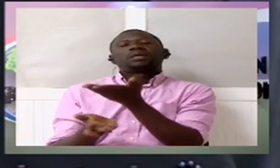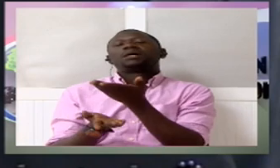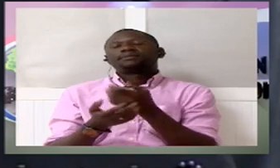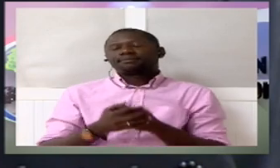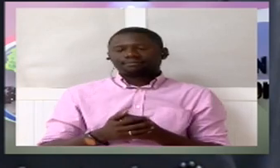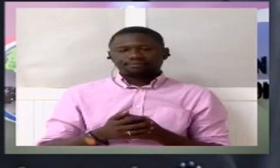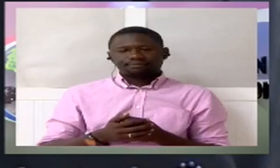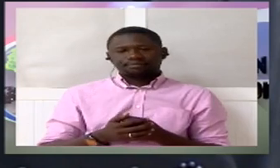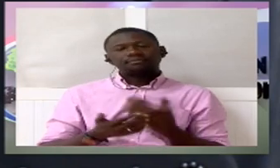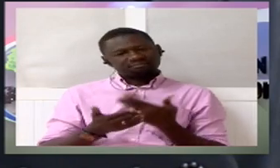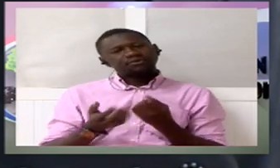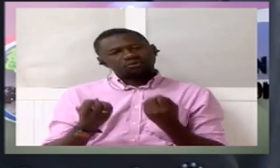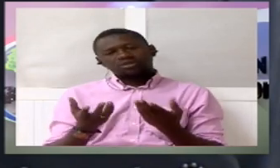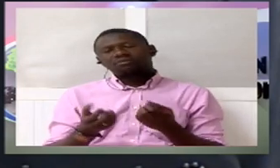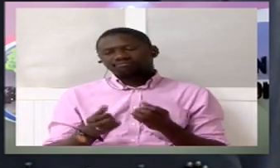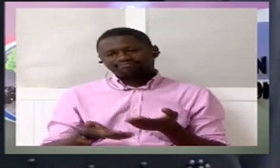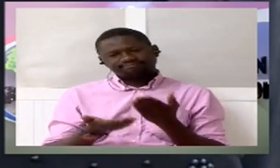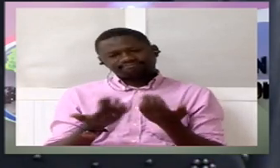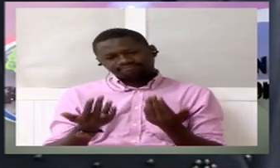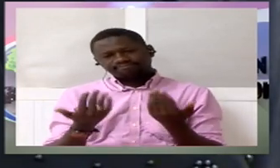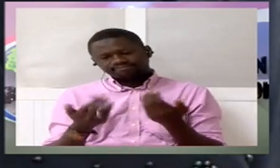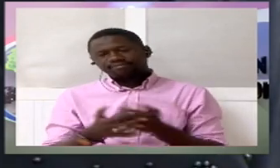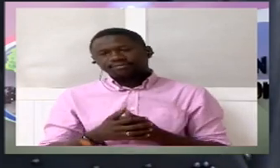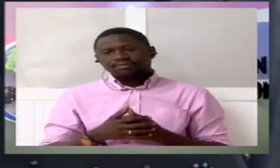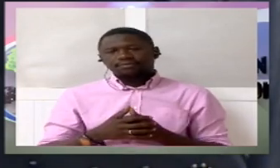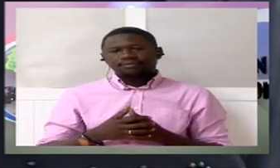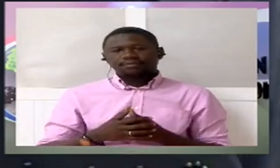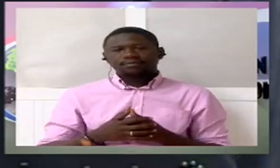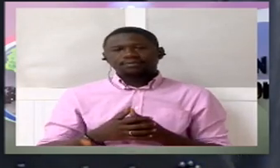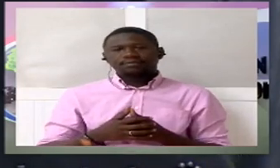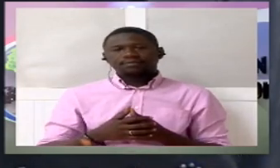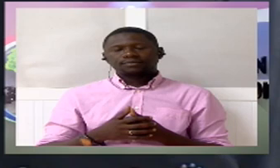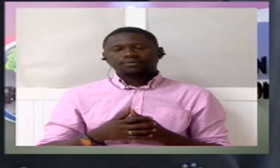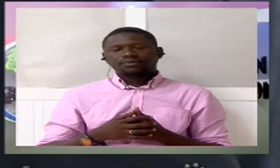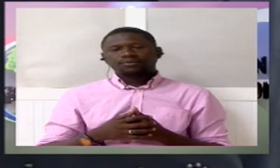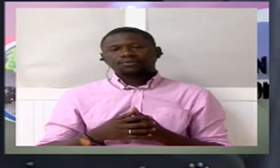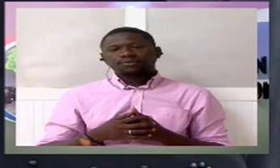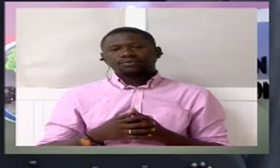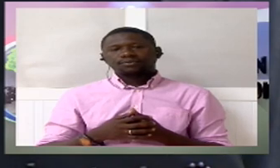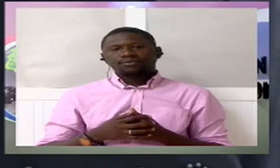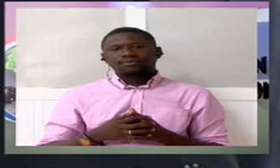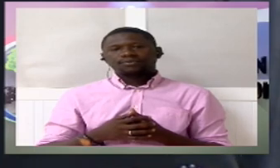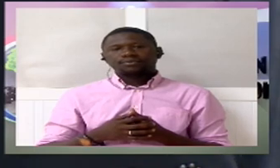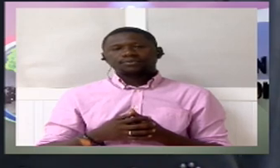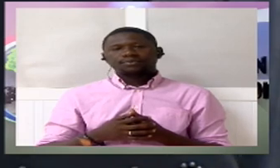Proceed, please. Wait and then. Yes. Abe dukwala like aka